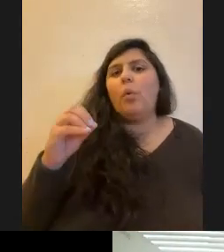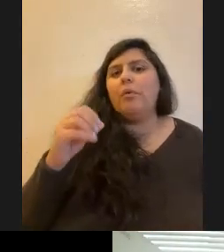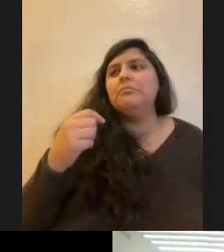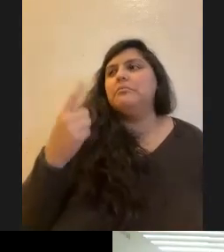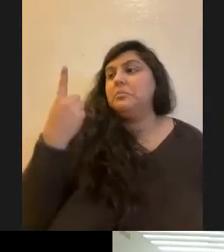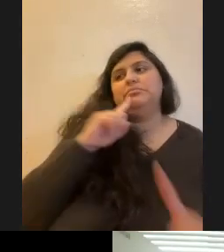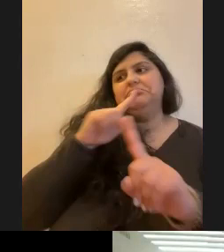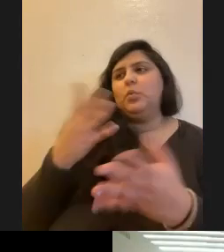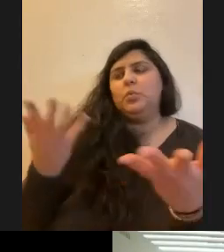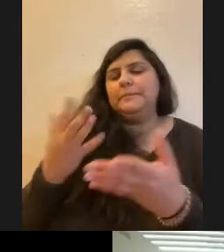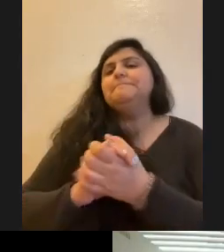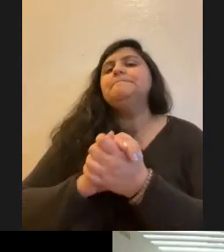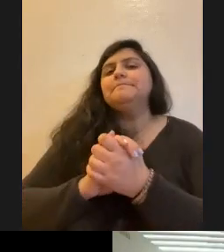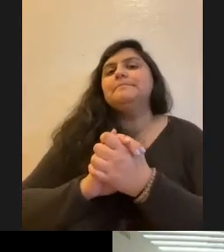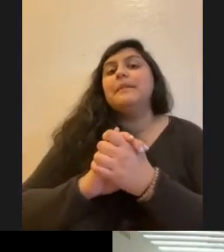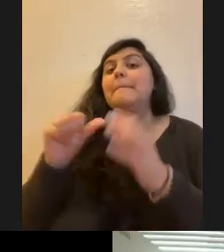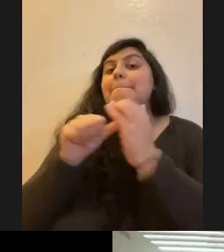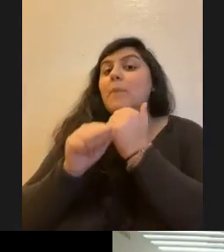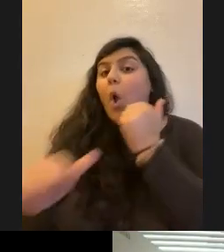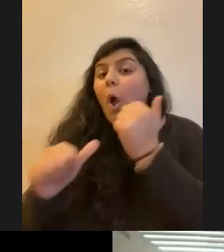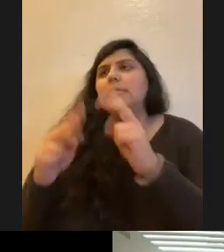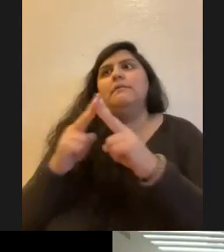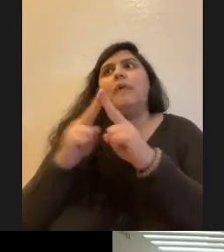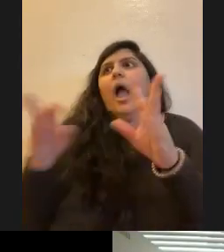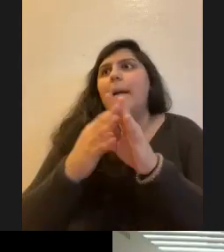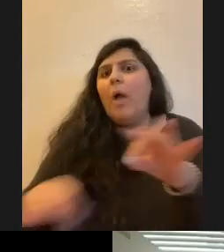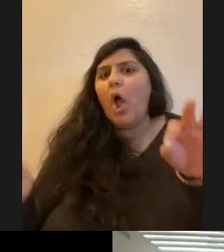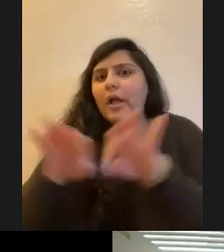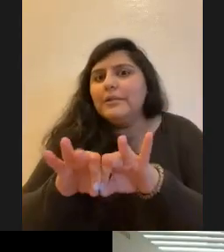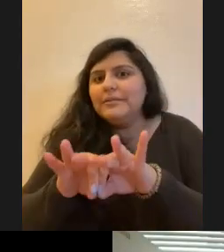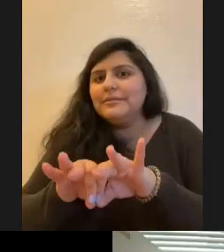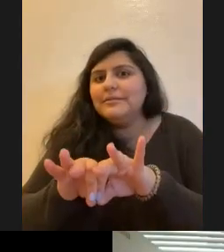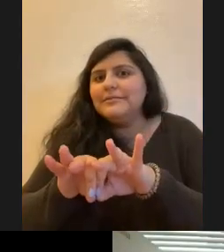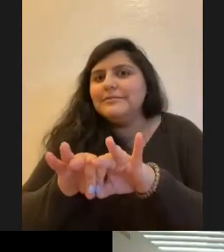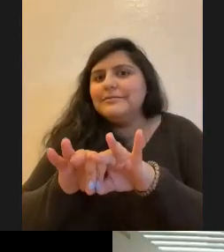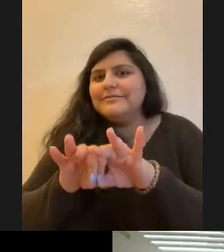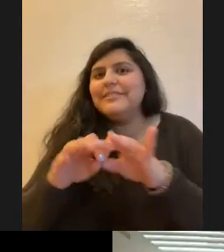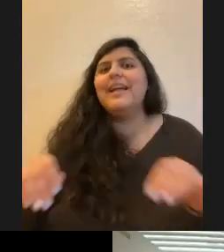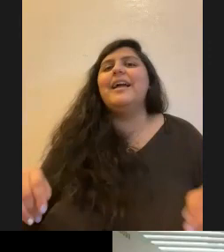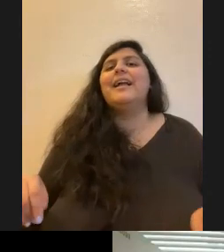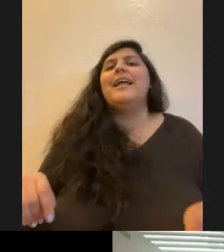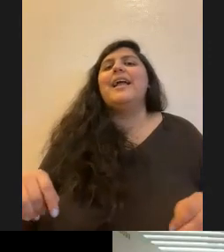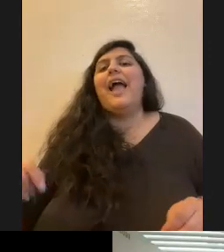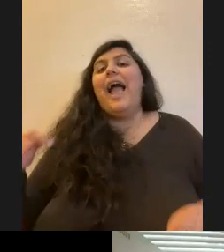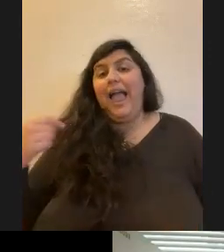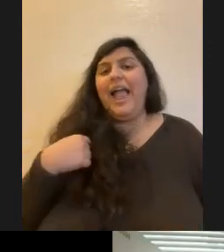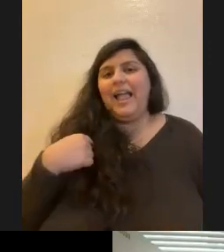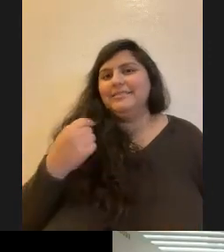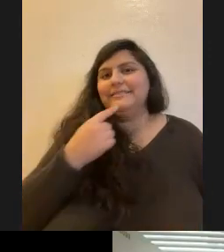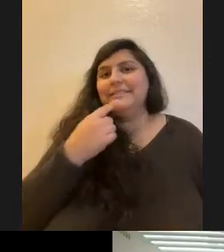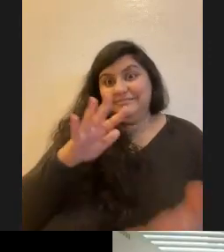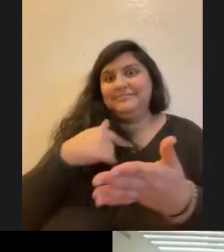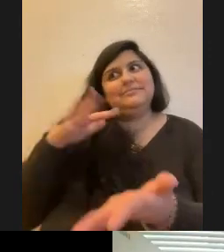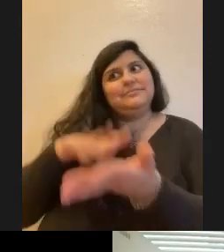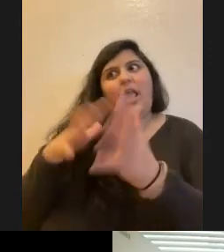say. Poop is so important. So I don't know if I mentioned it a little bit, but I really study a lot